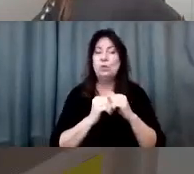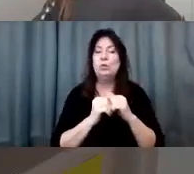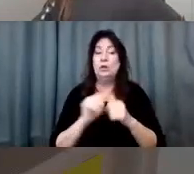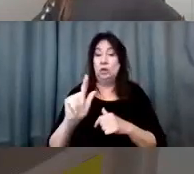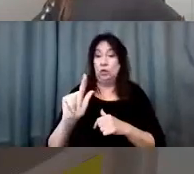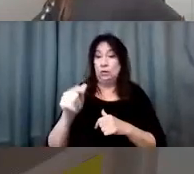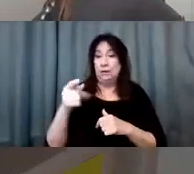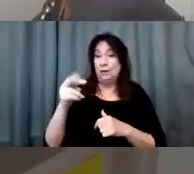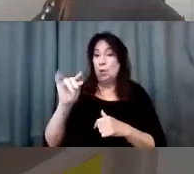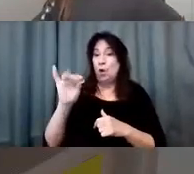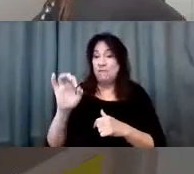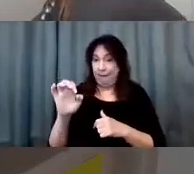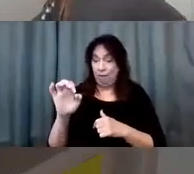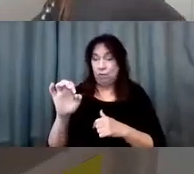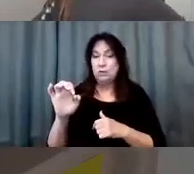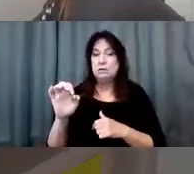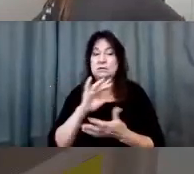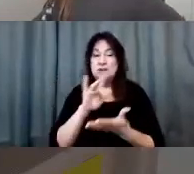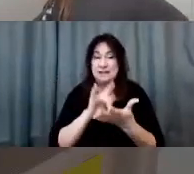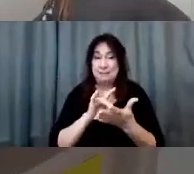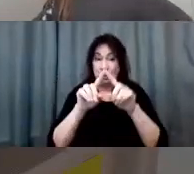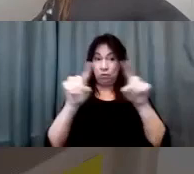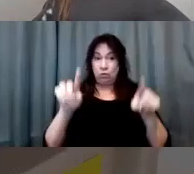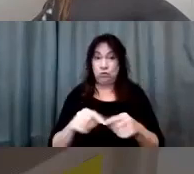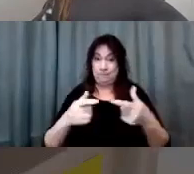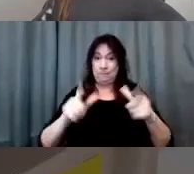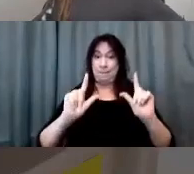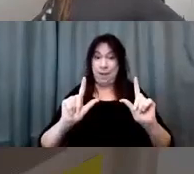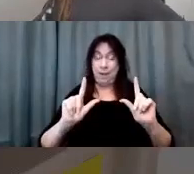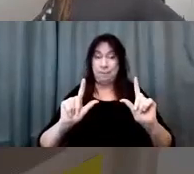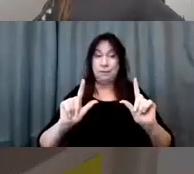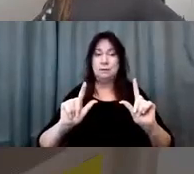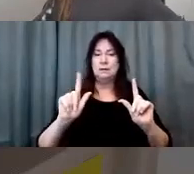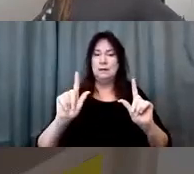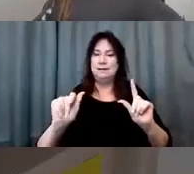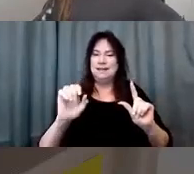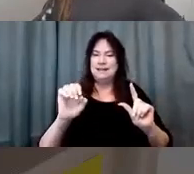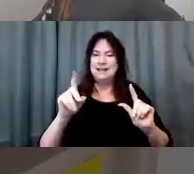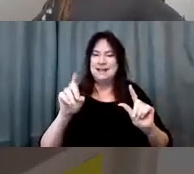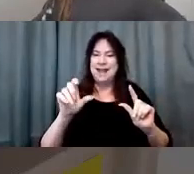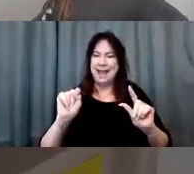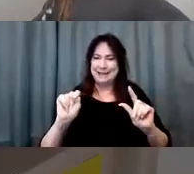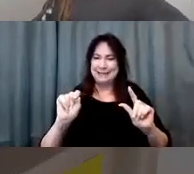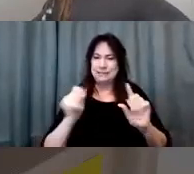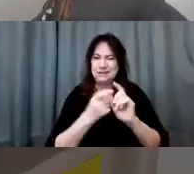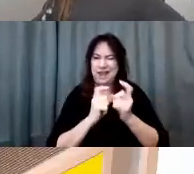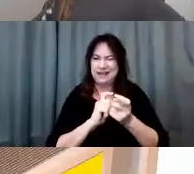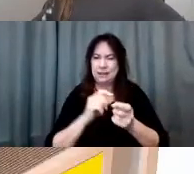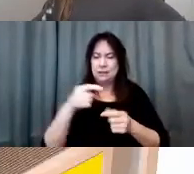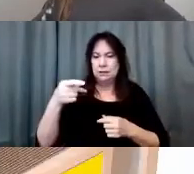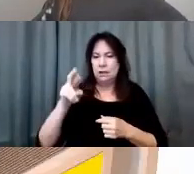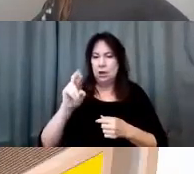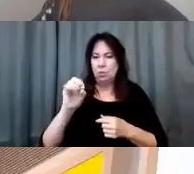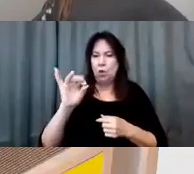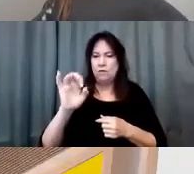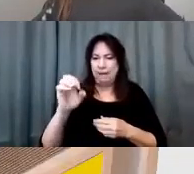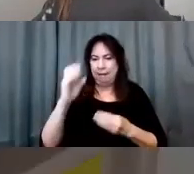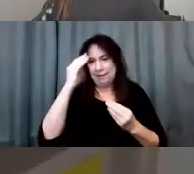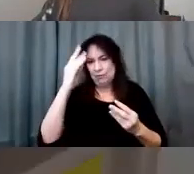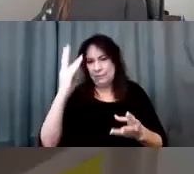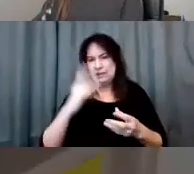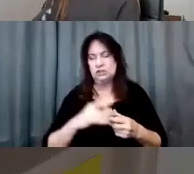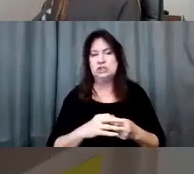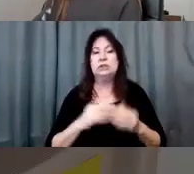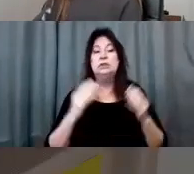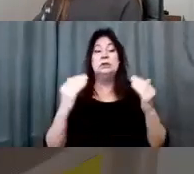profile icon, in the middle screen that pops up, you'll click on Edit Profile Information. And